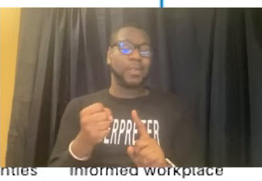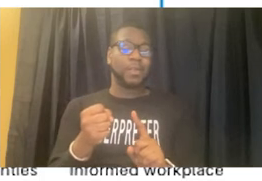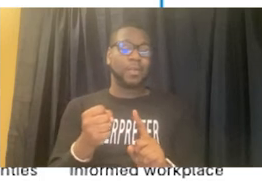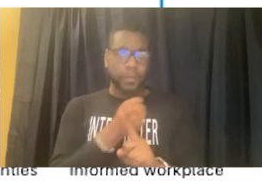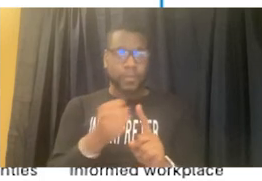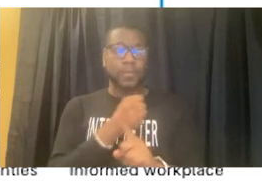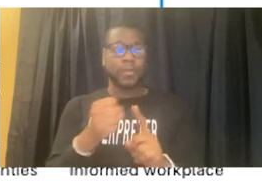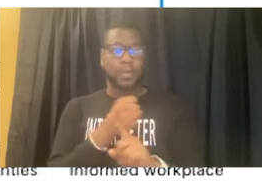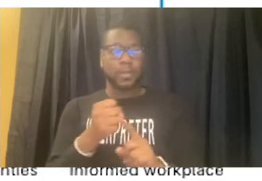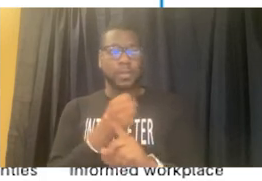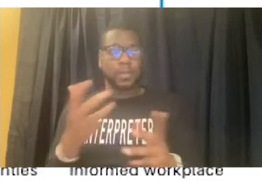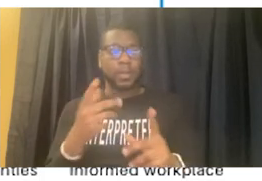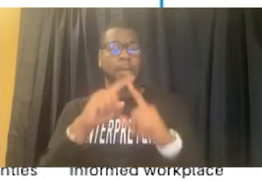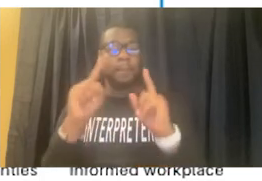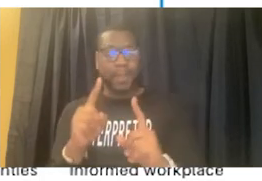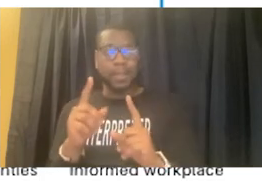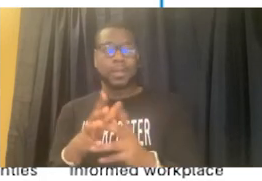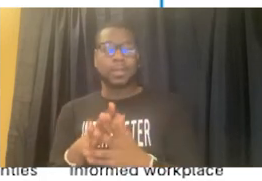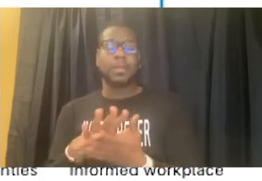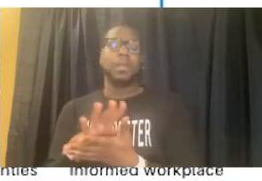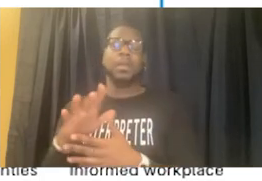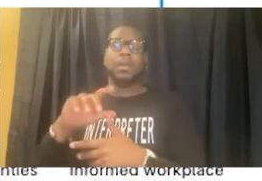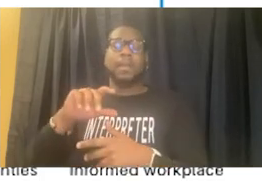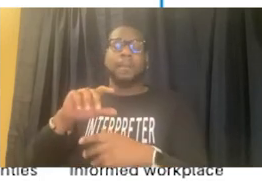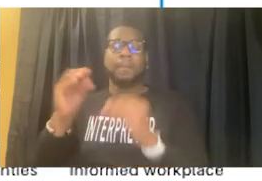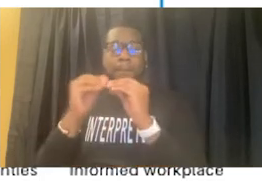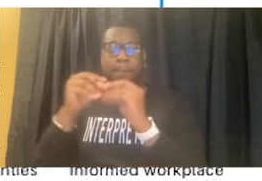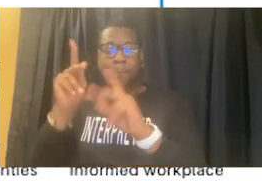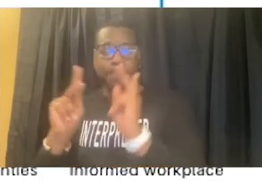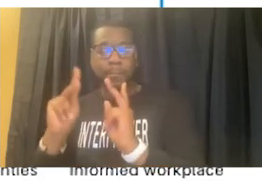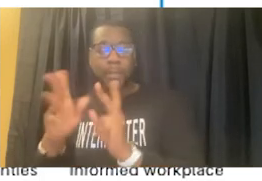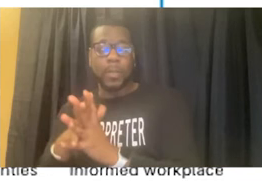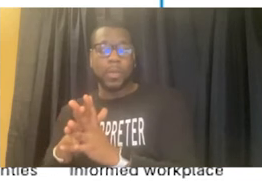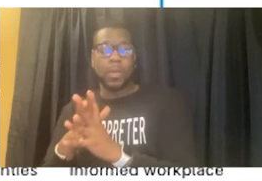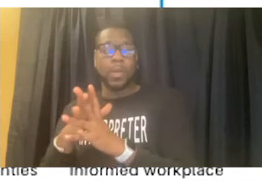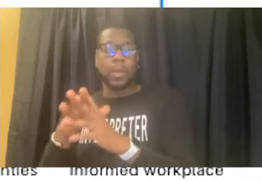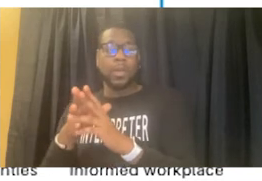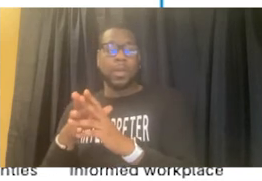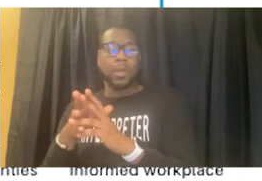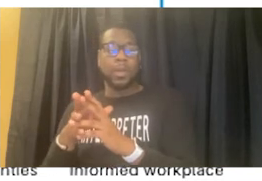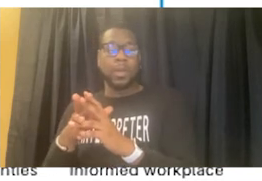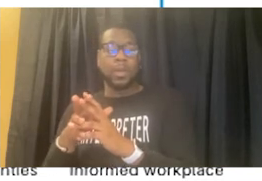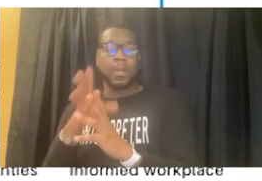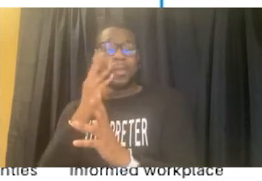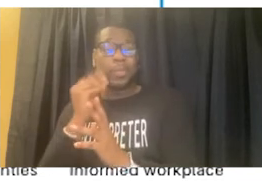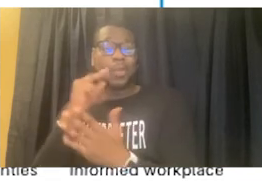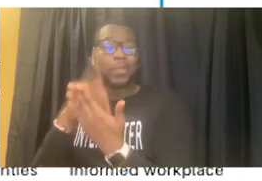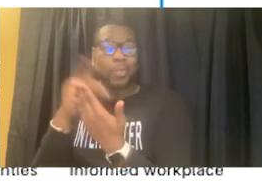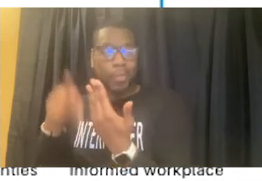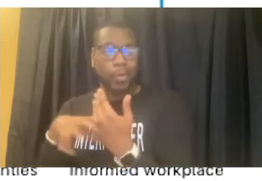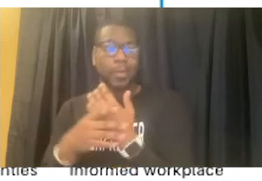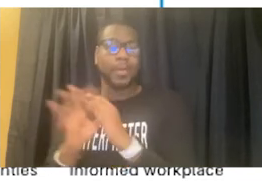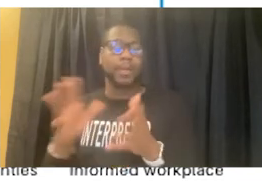medical professionals also have a very, very unique and important role. Mental health systems, how can I create